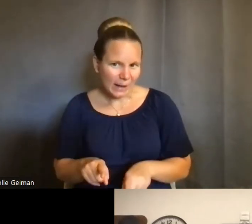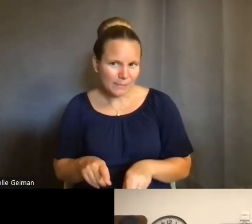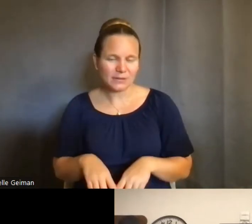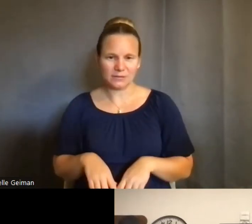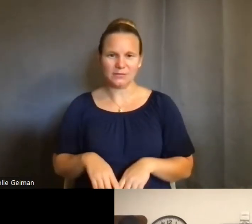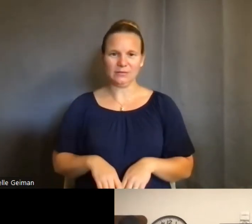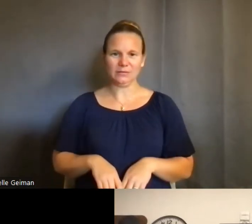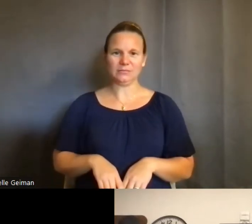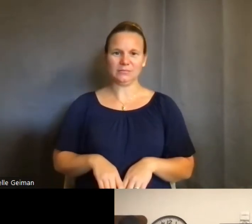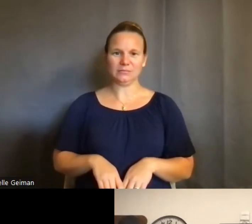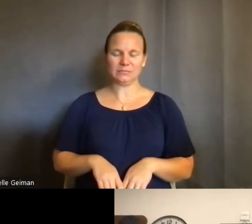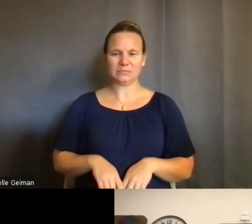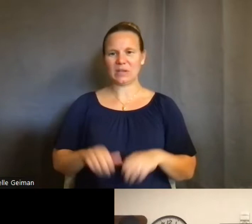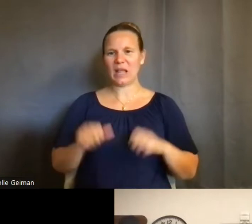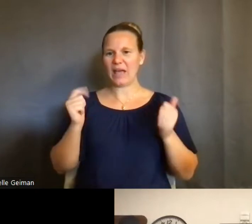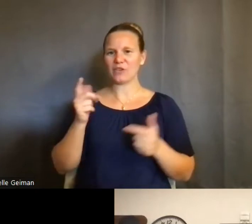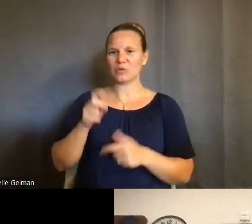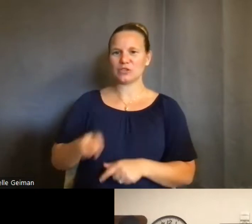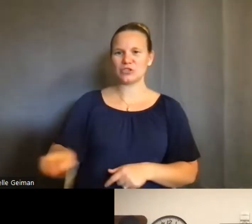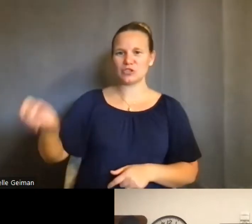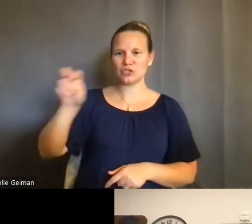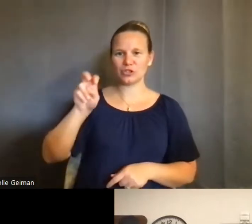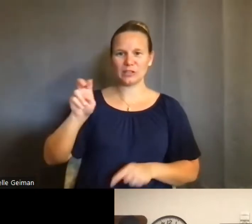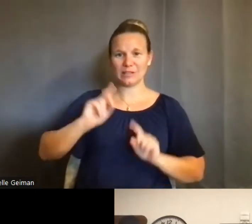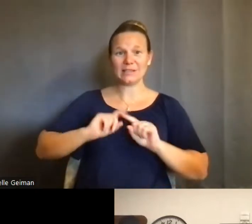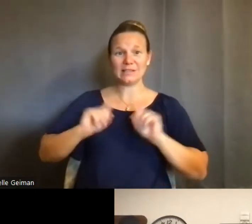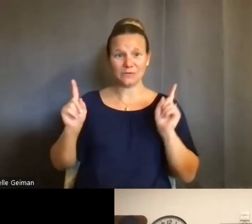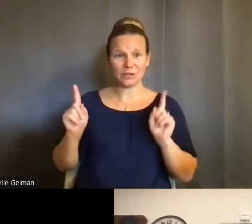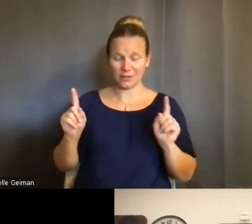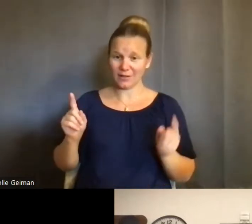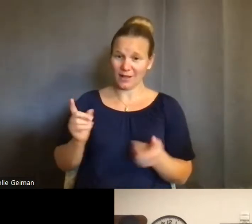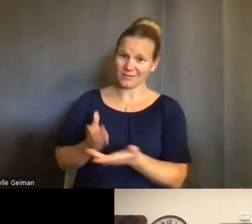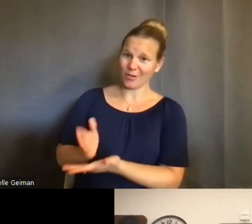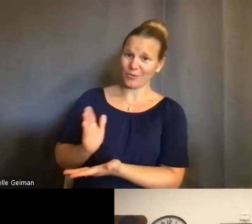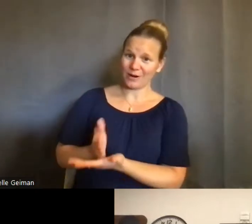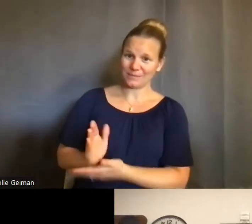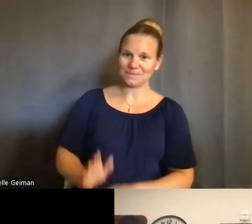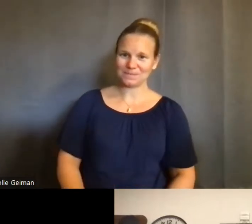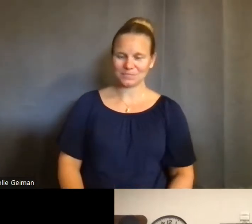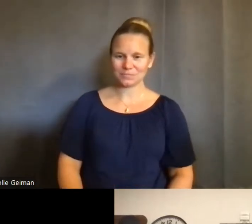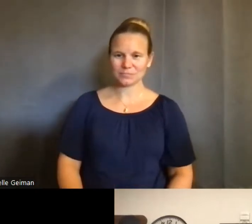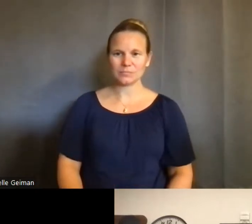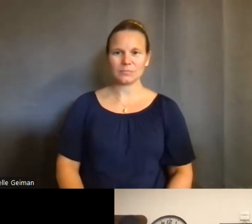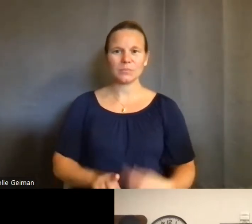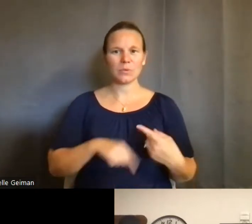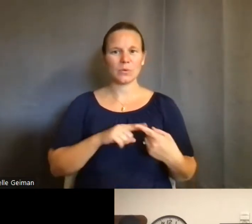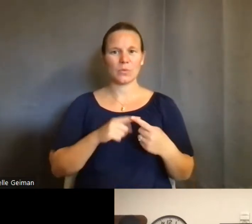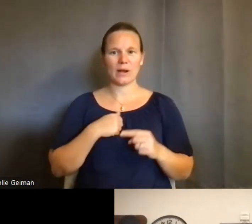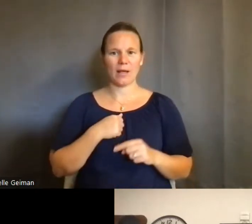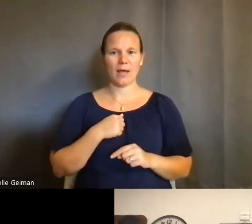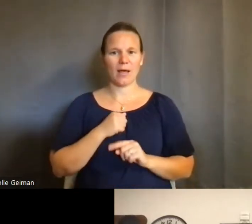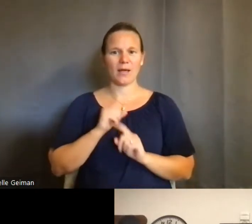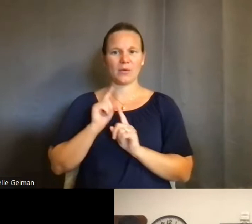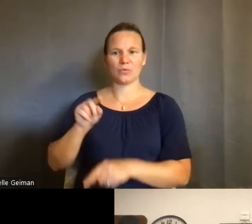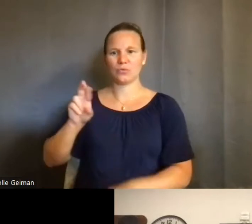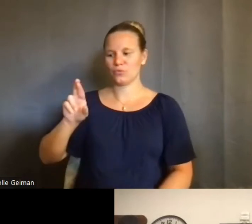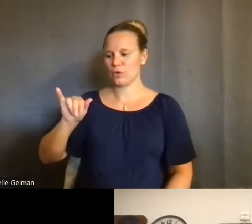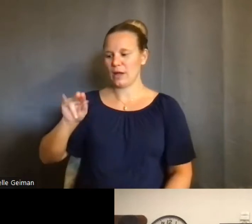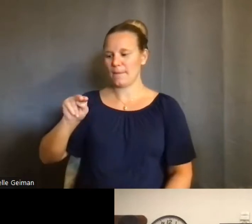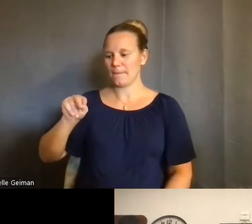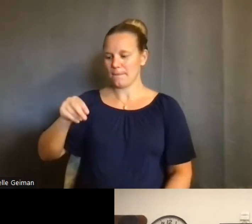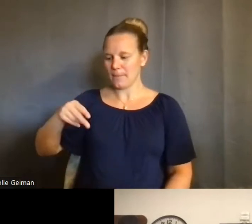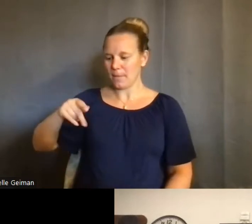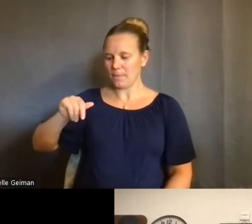right? Everybody's journey is different, and that's okay, right? So when I was at Ramapo, I was studying to be